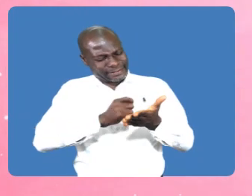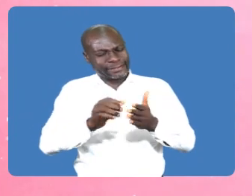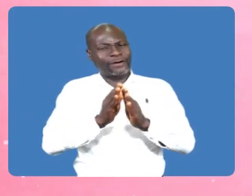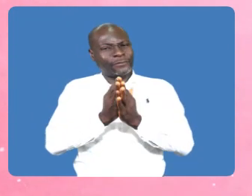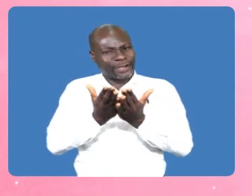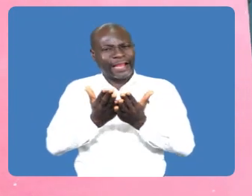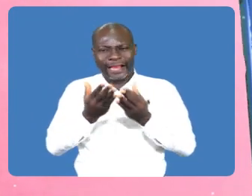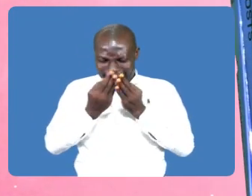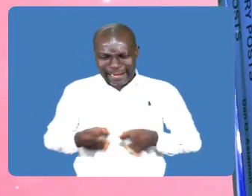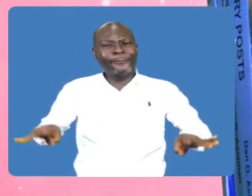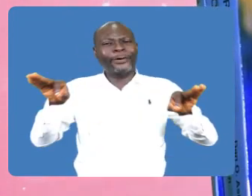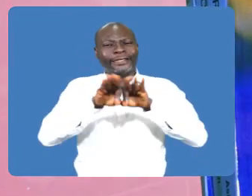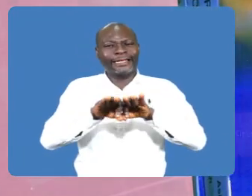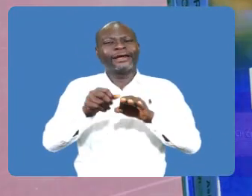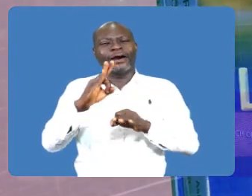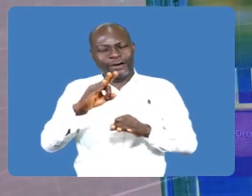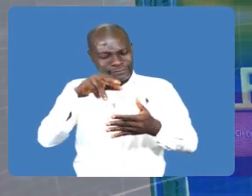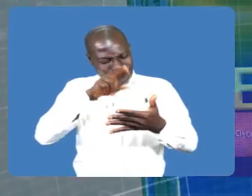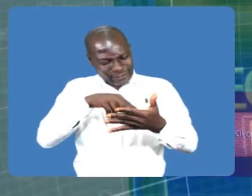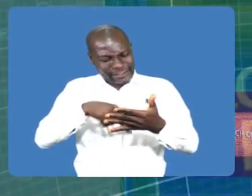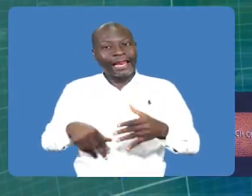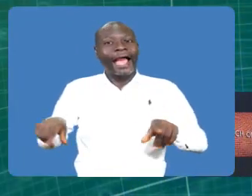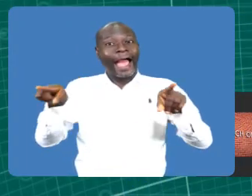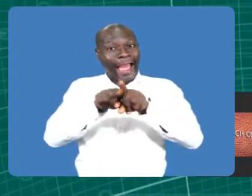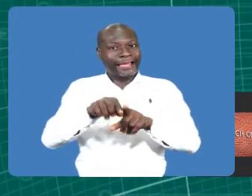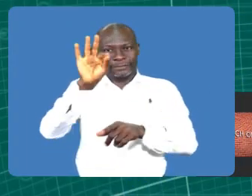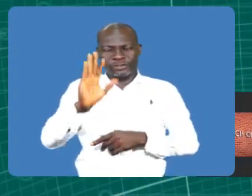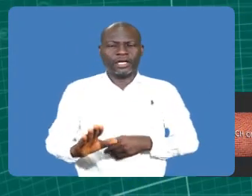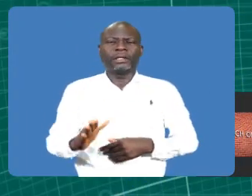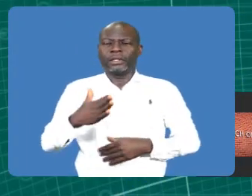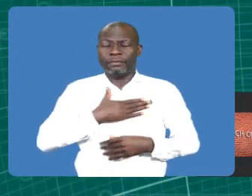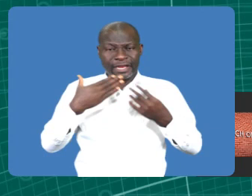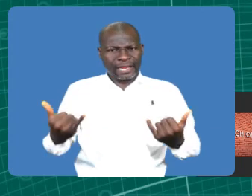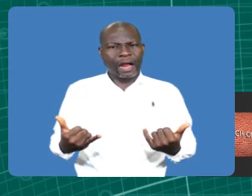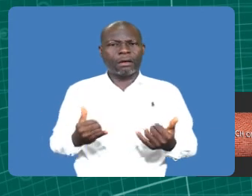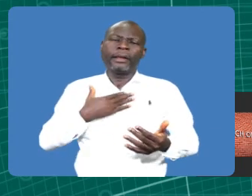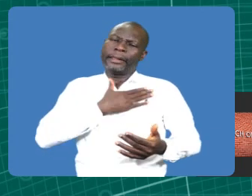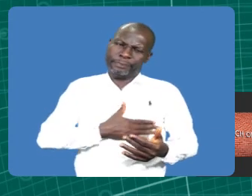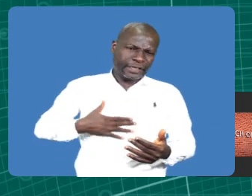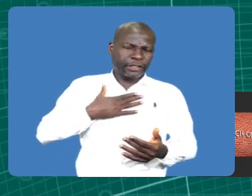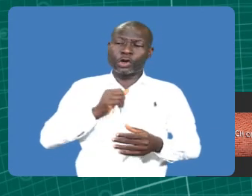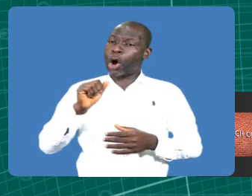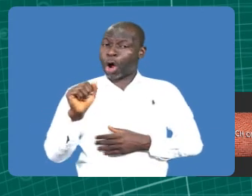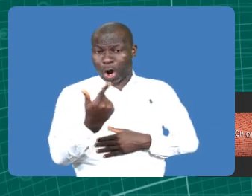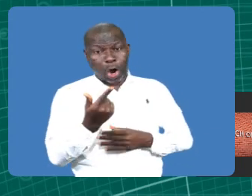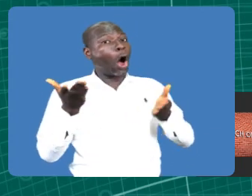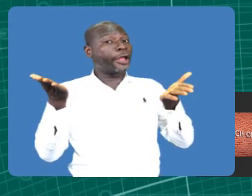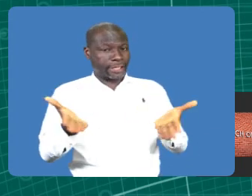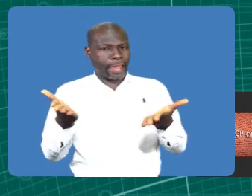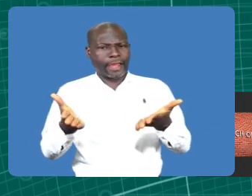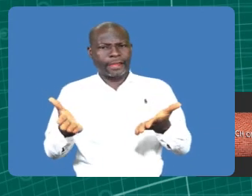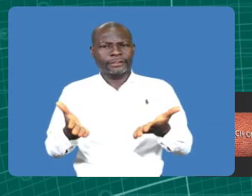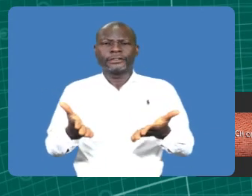books and the necessity of reading as Christians? I am therefore appealing to all of